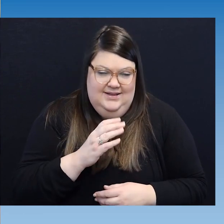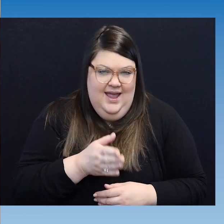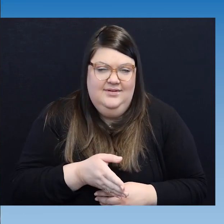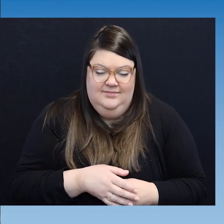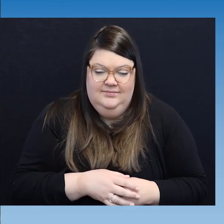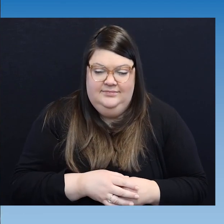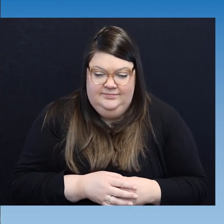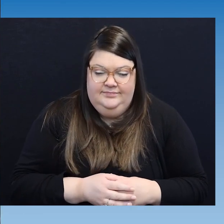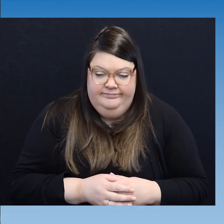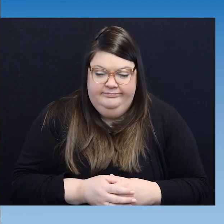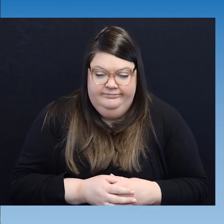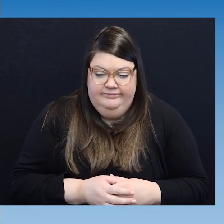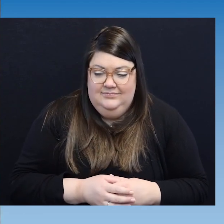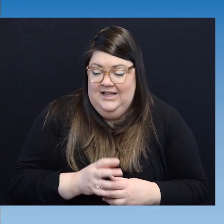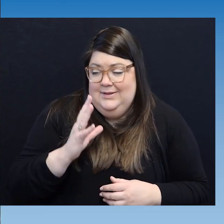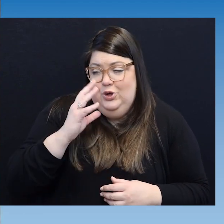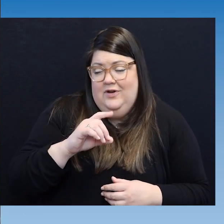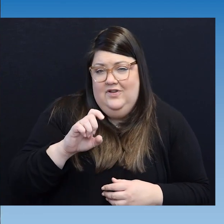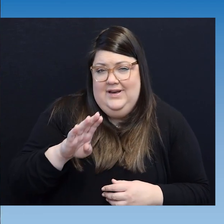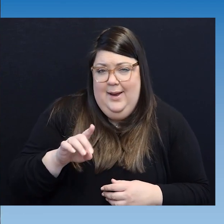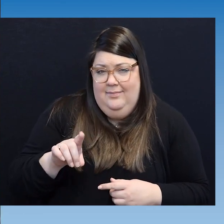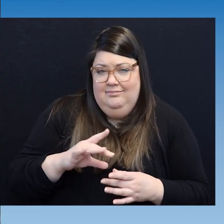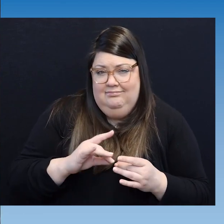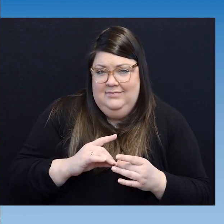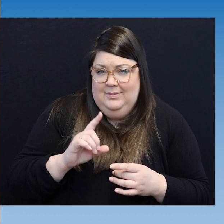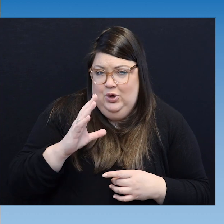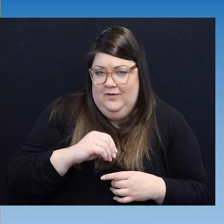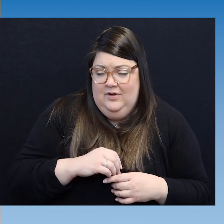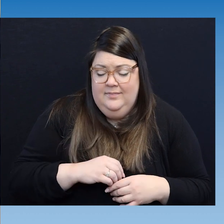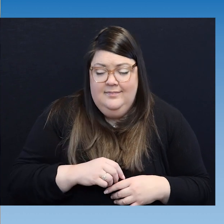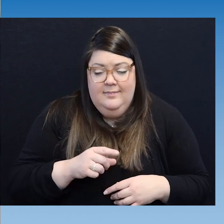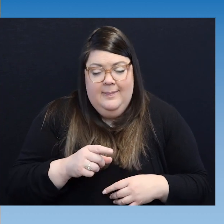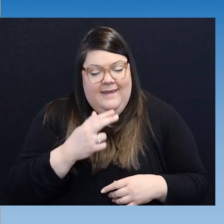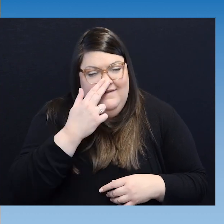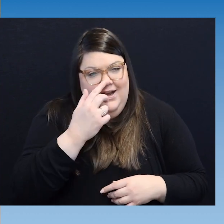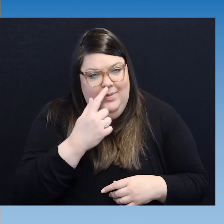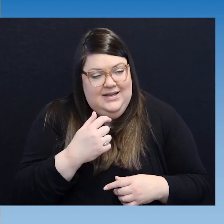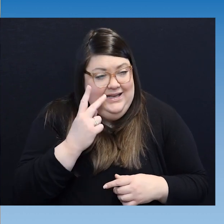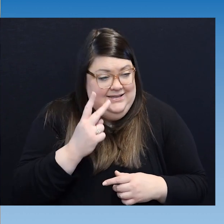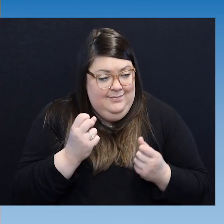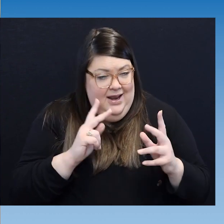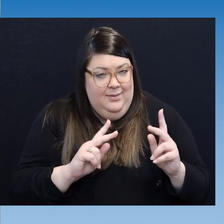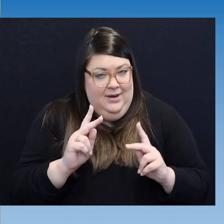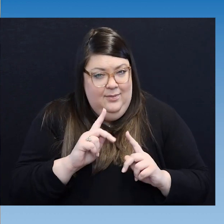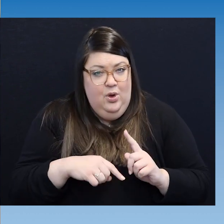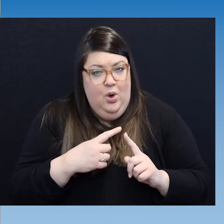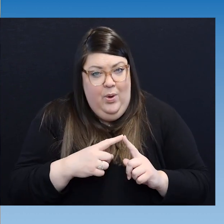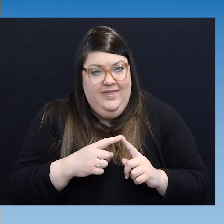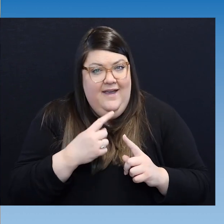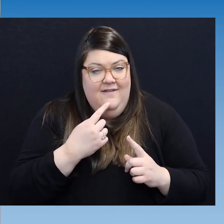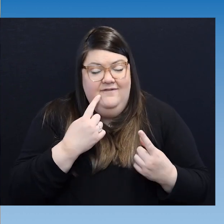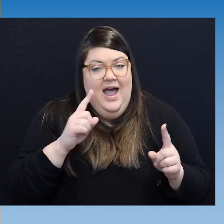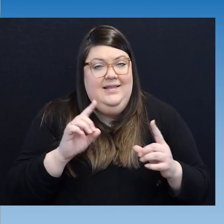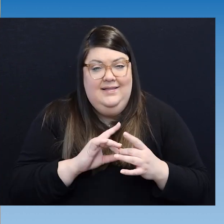You know. Yes. Beautiful, Deb. That's really nice. You know, and it's funny because I see a lot of them that when they finally do let